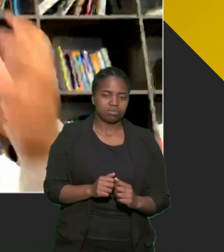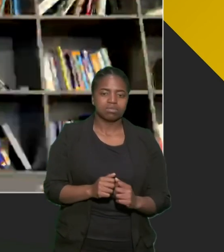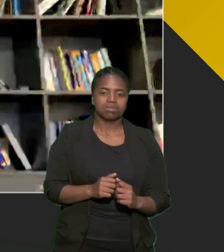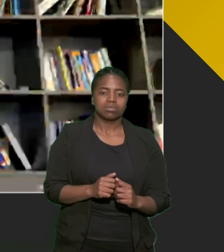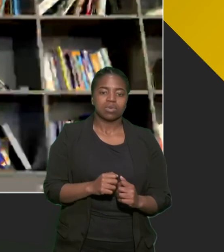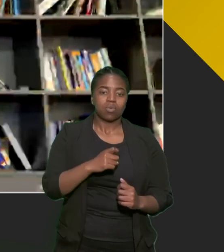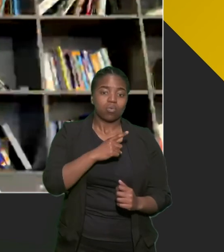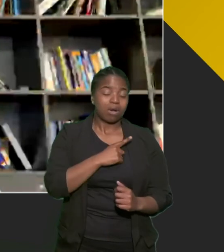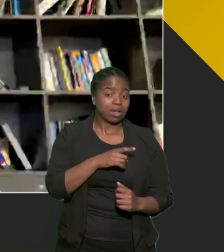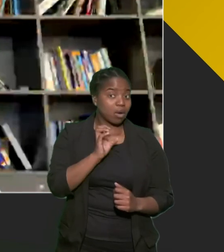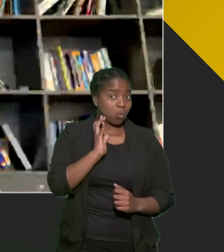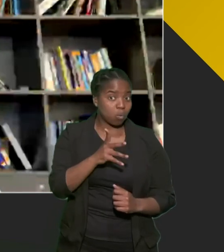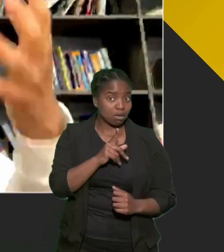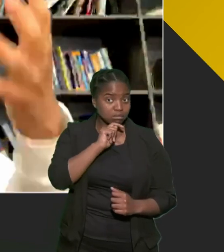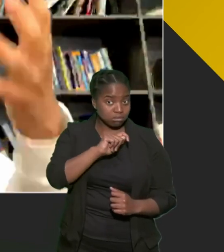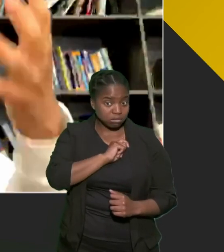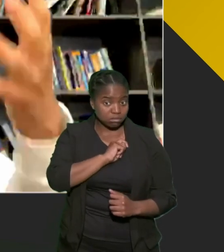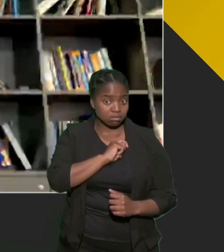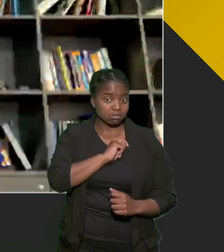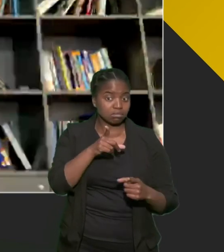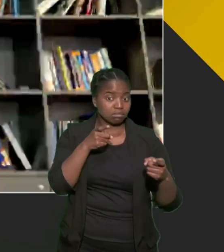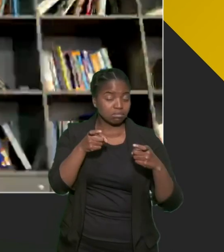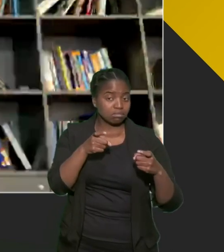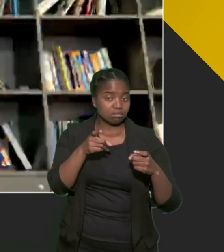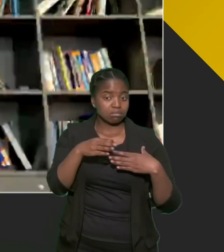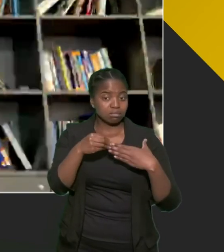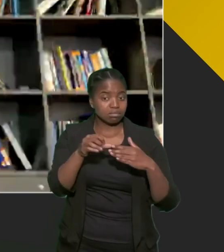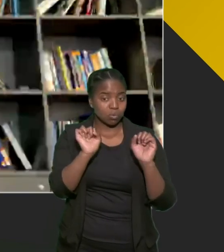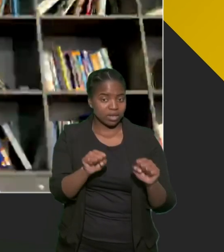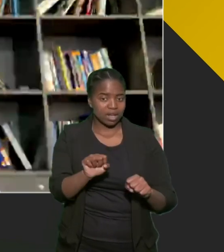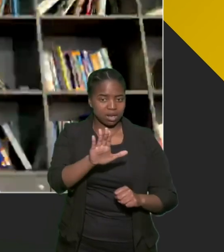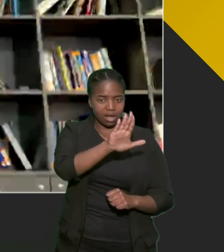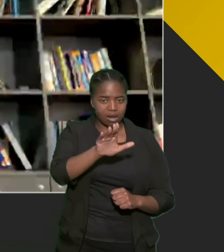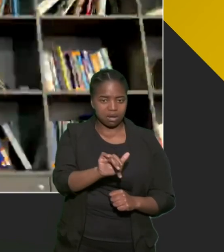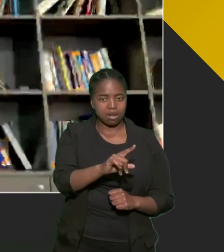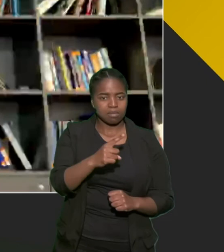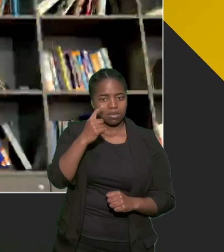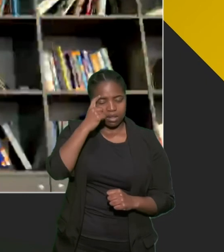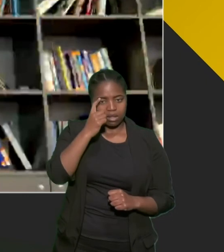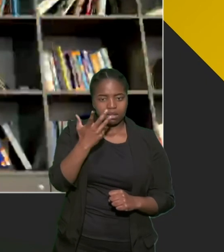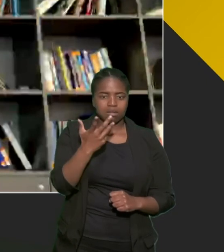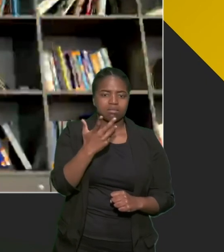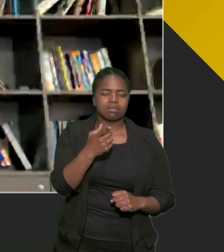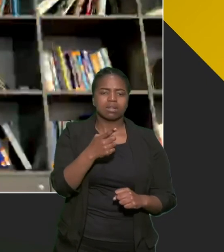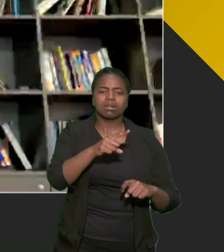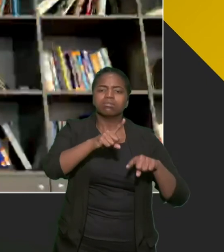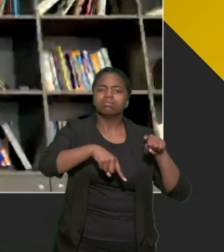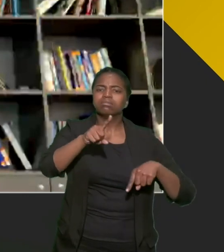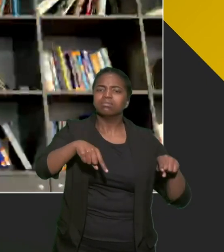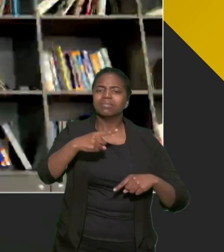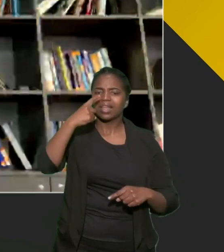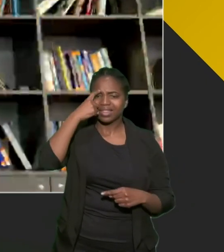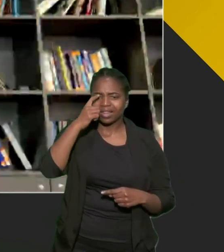that are really going to take on Africa's challenge. You know, and talking about models, I think a lot about